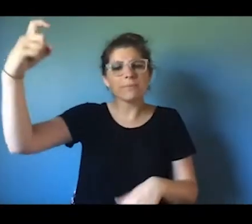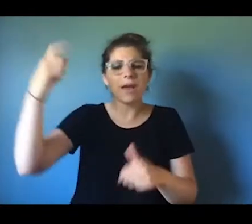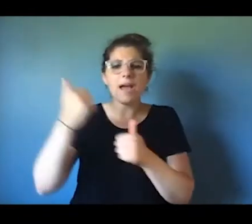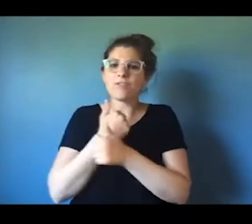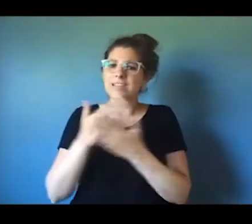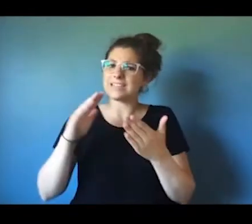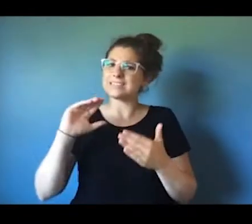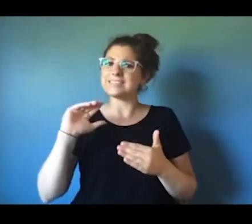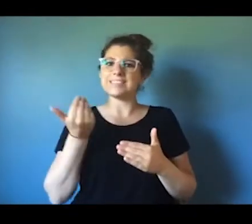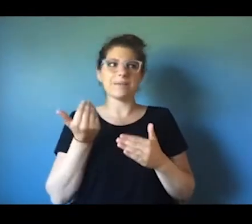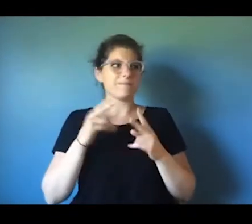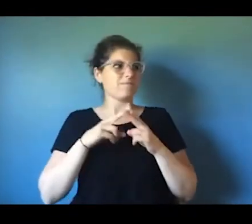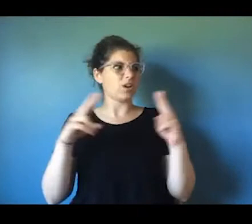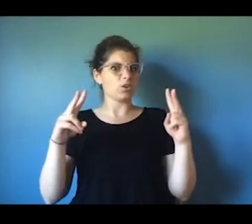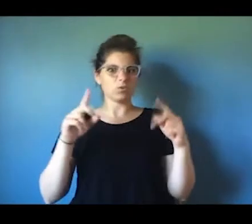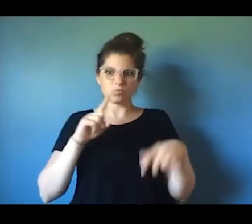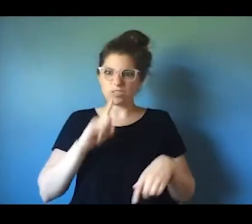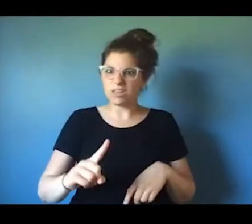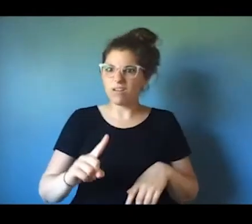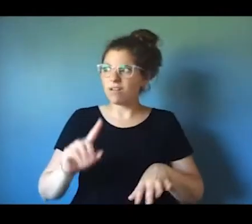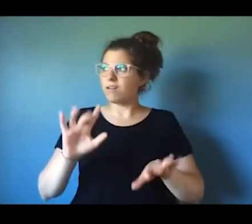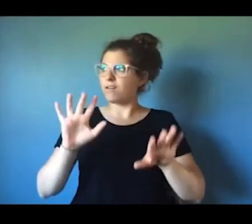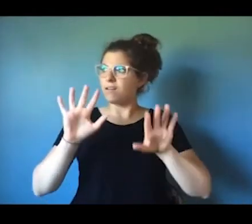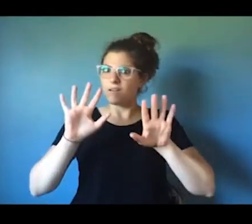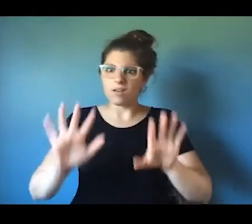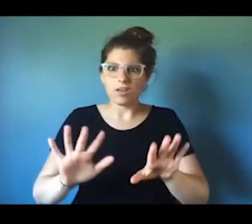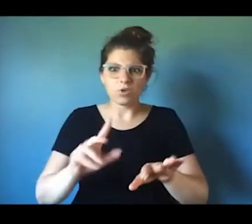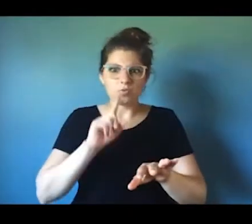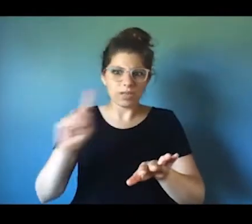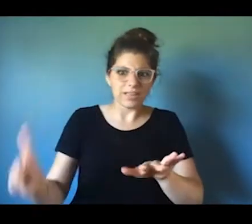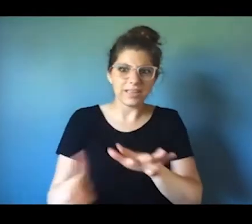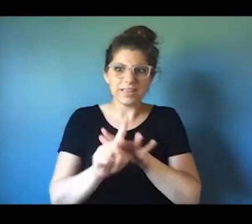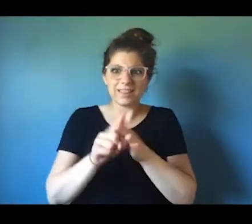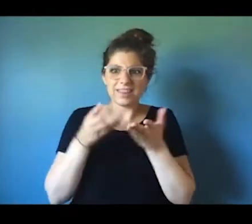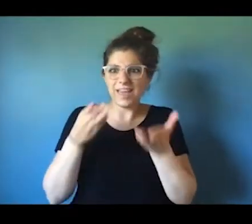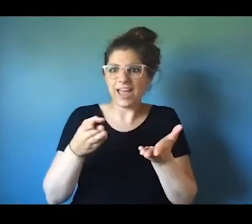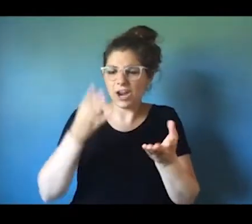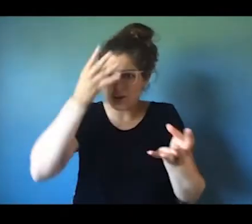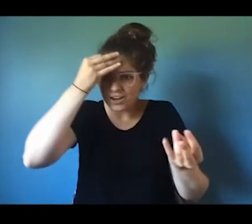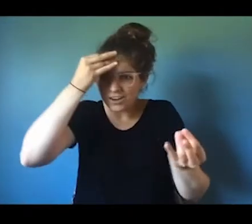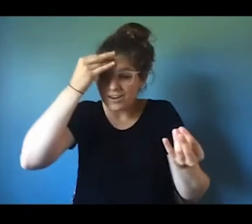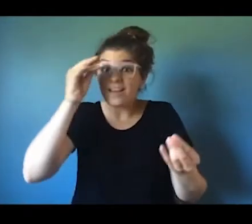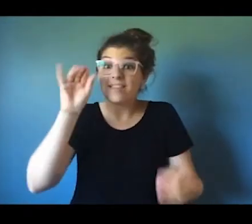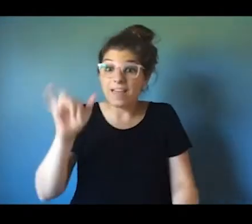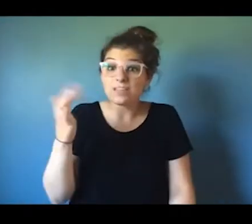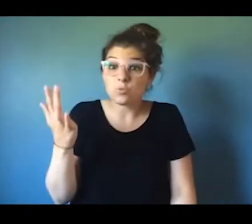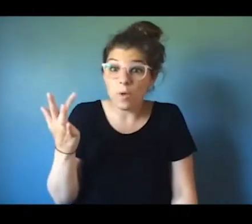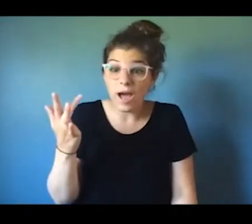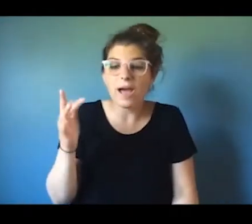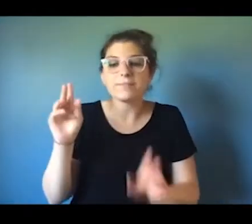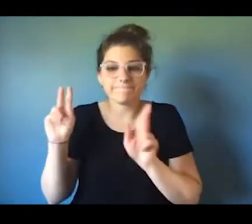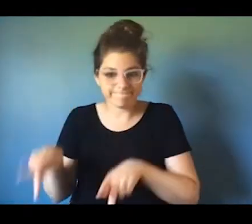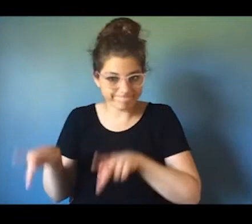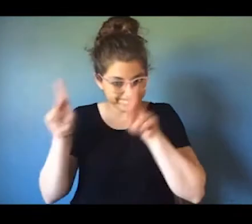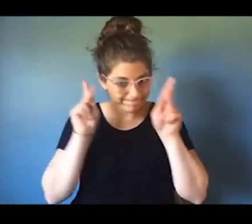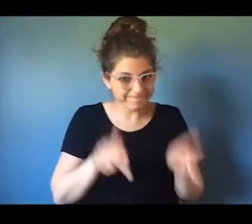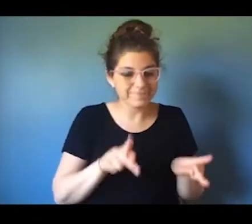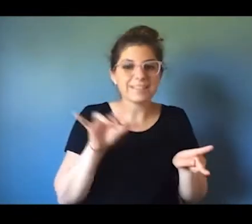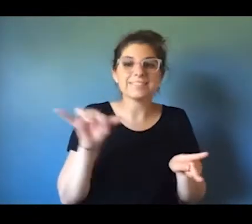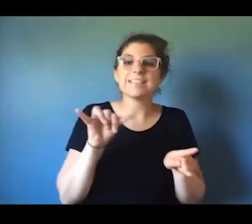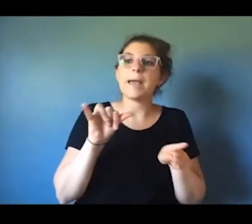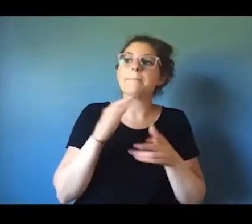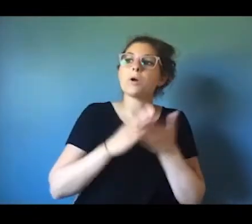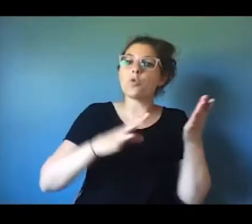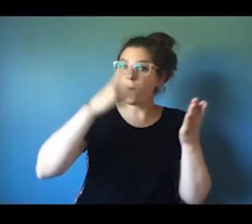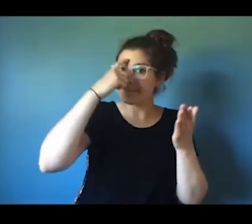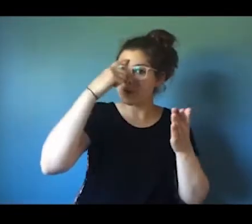dreaming, because in a dream, everything can seem extremely real, can't it? I mean, it can seem like you're really there. And